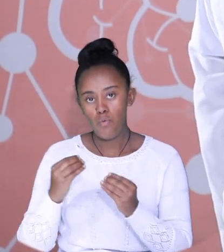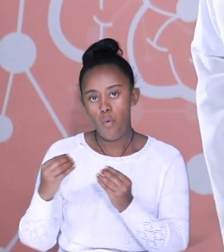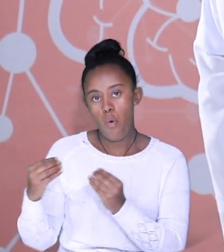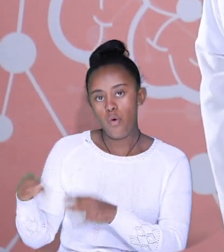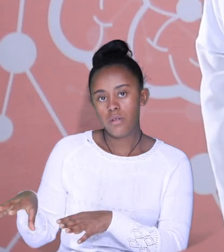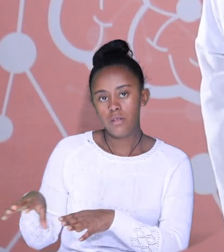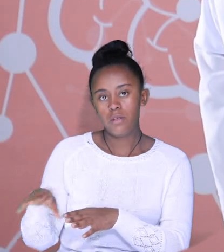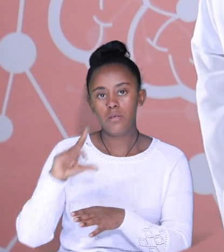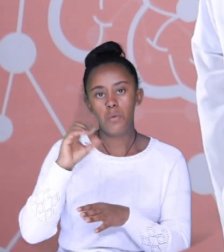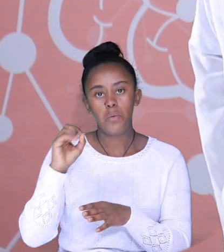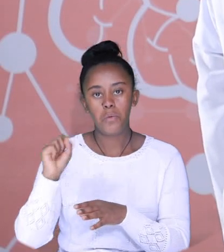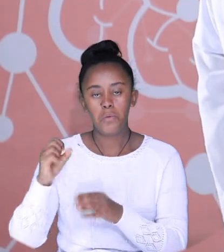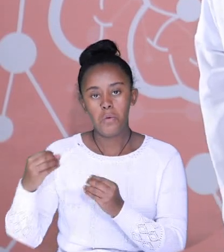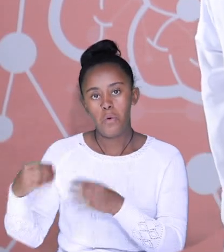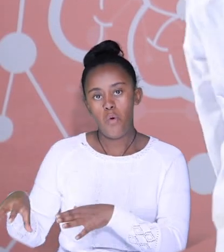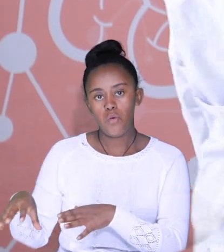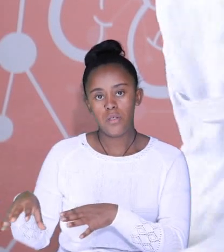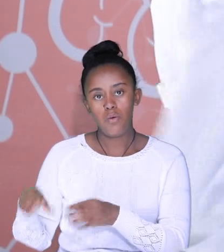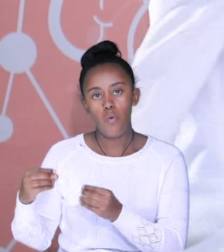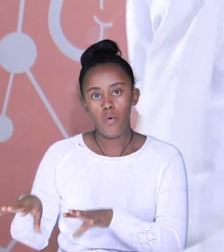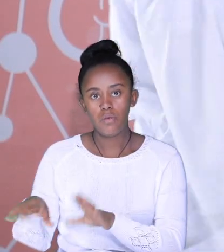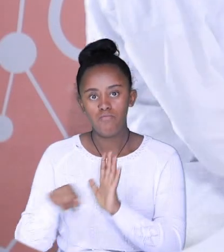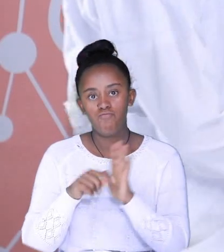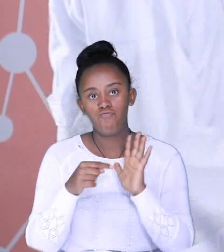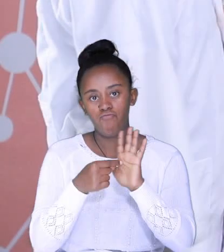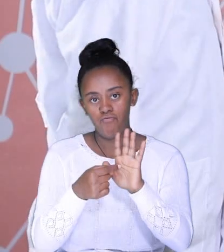lost. The heat is lost.